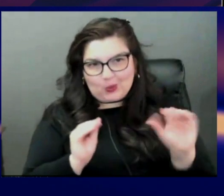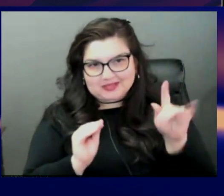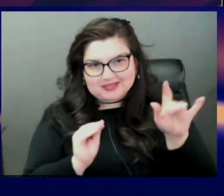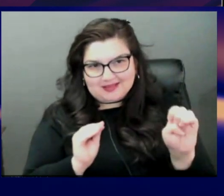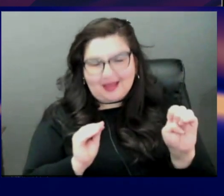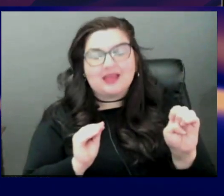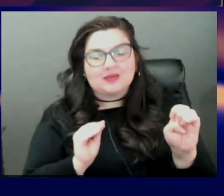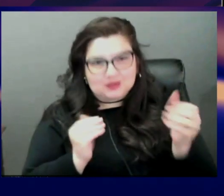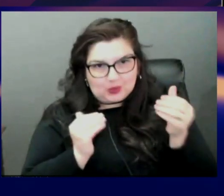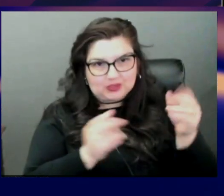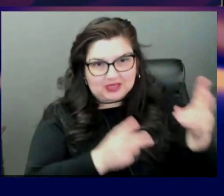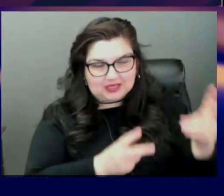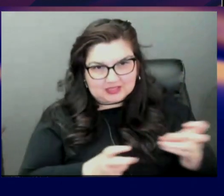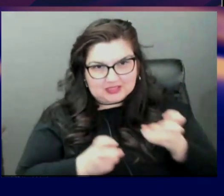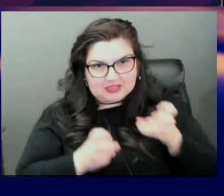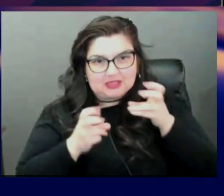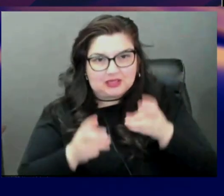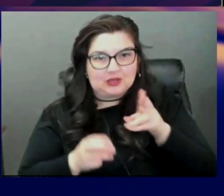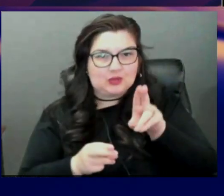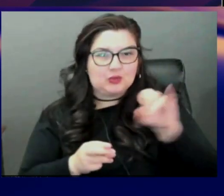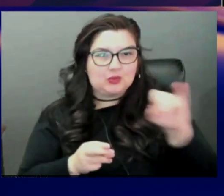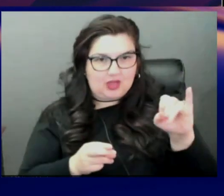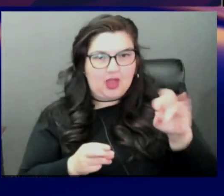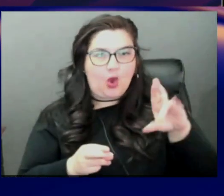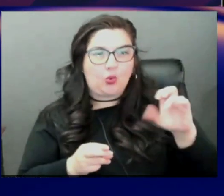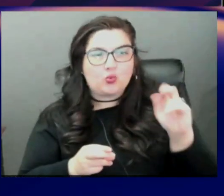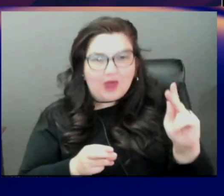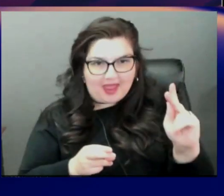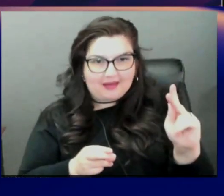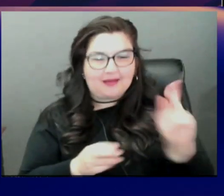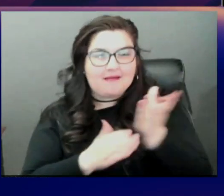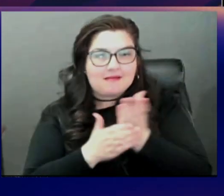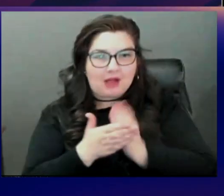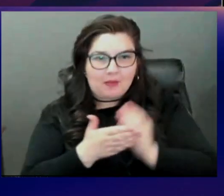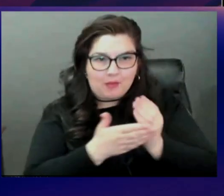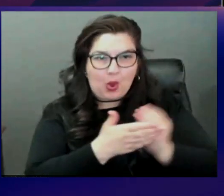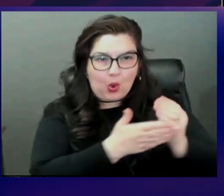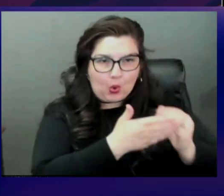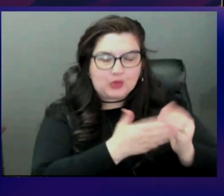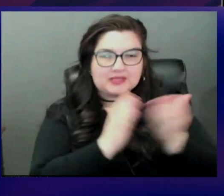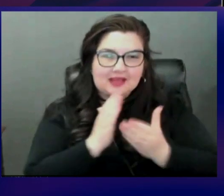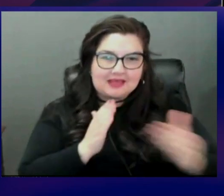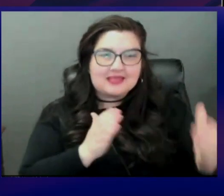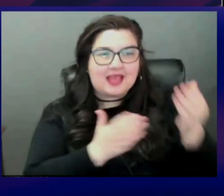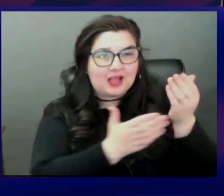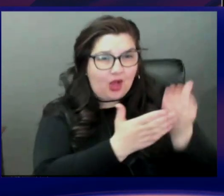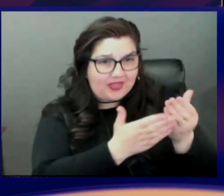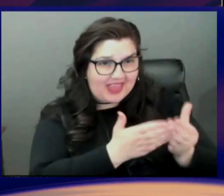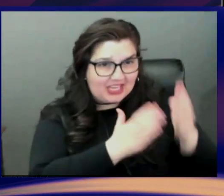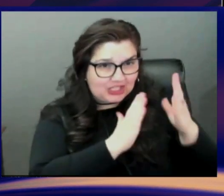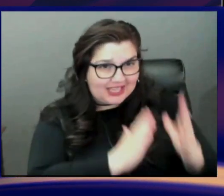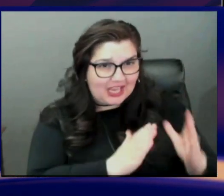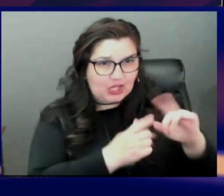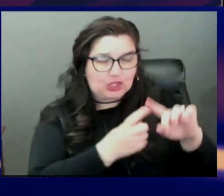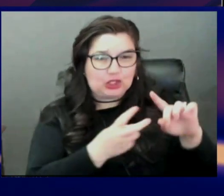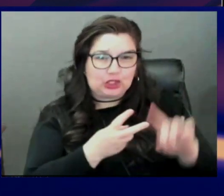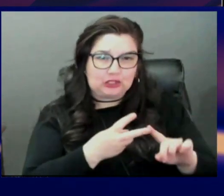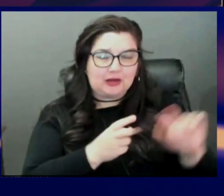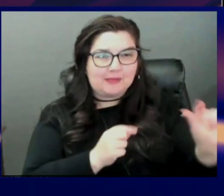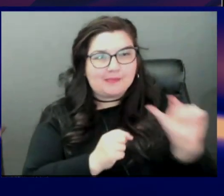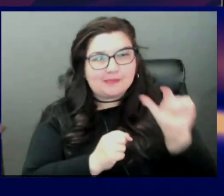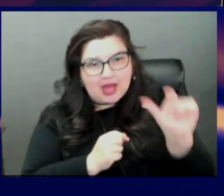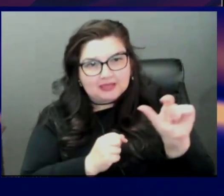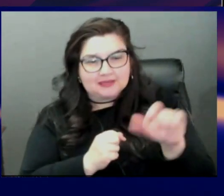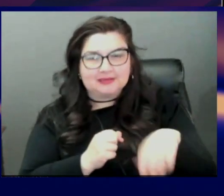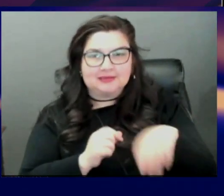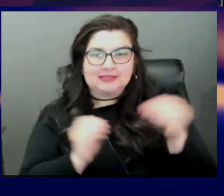import Amplify UI React. These are our React components, which include things like the authenticator, but also, you know, buttons, inputs, alerts, that